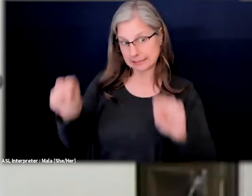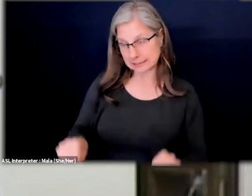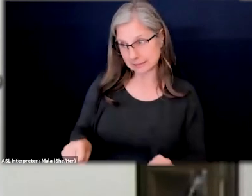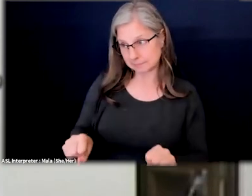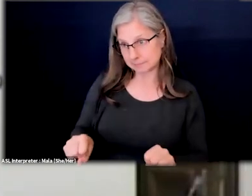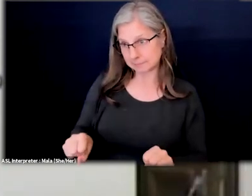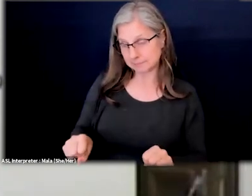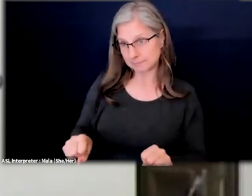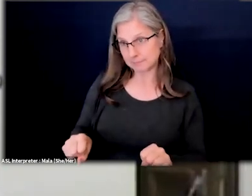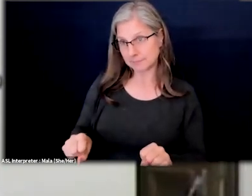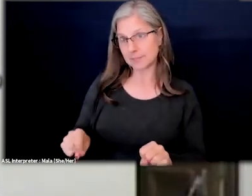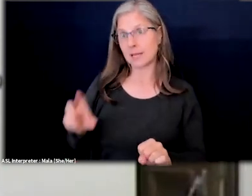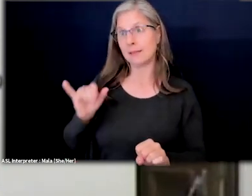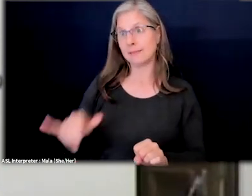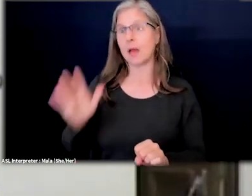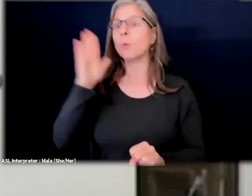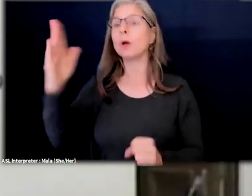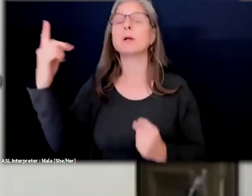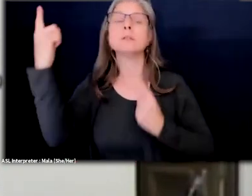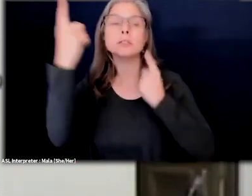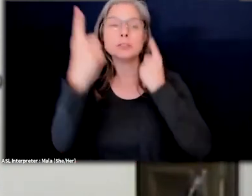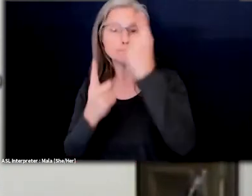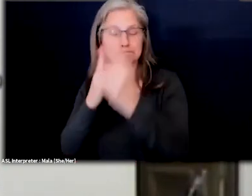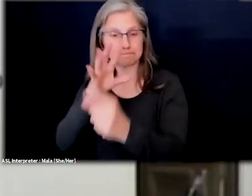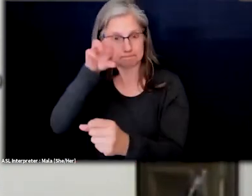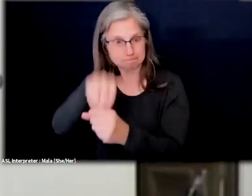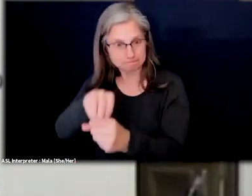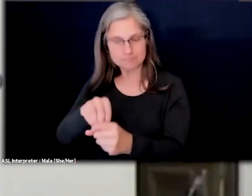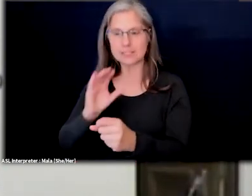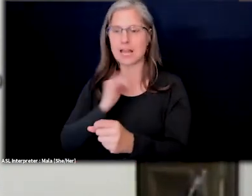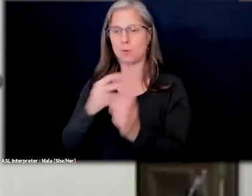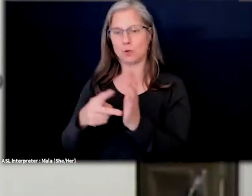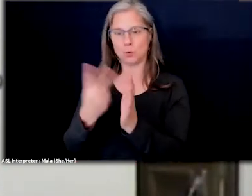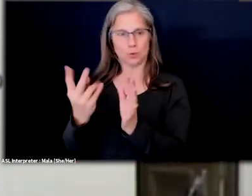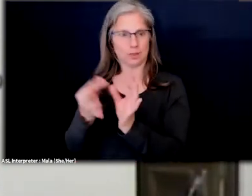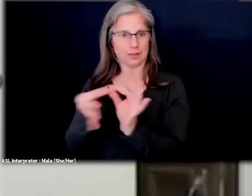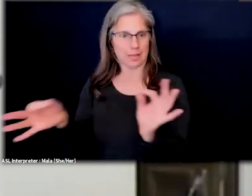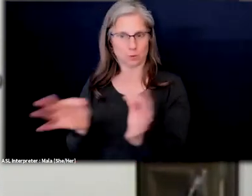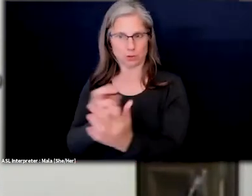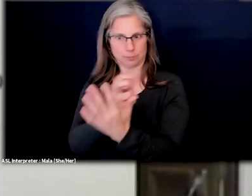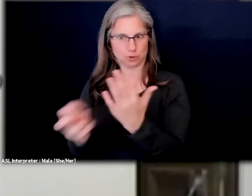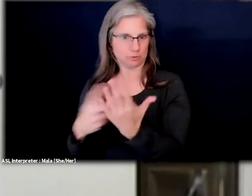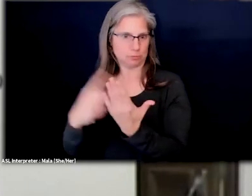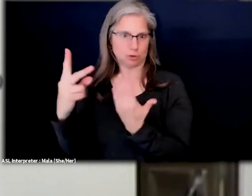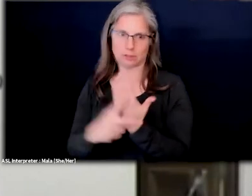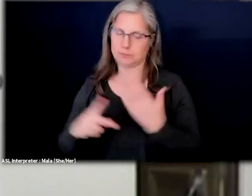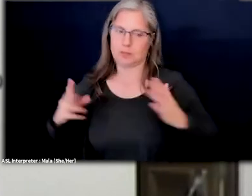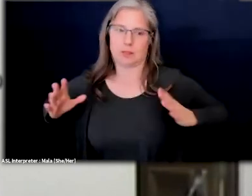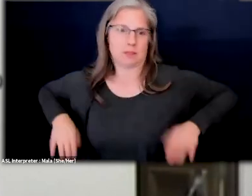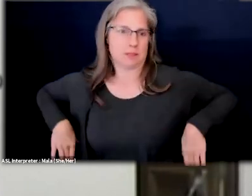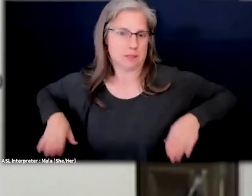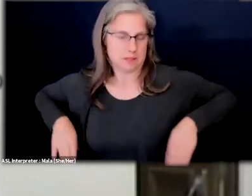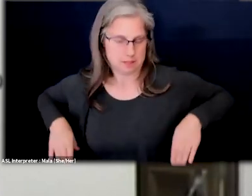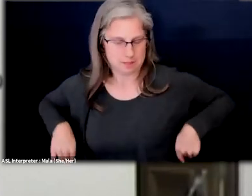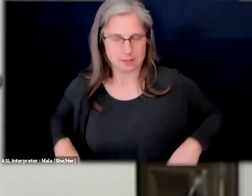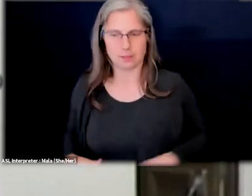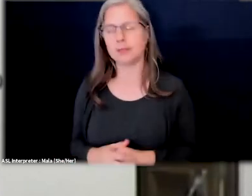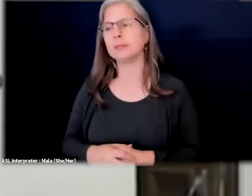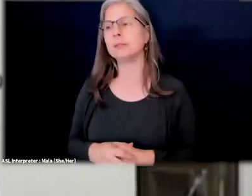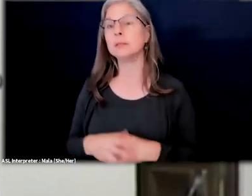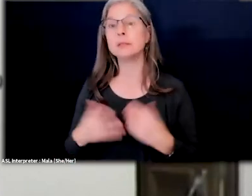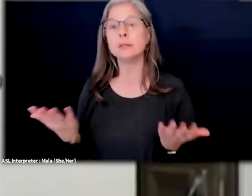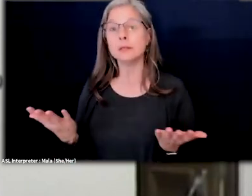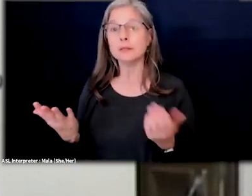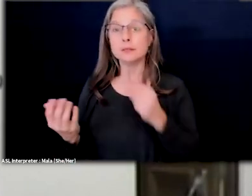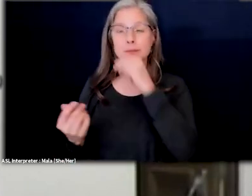that takes into account our dual language immersion programs. So what we're